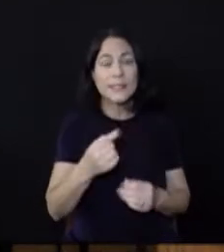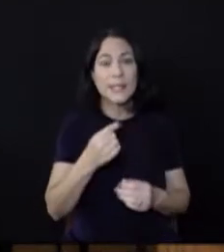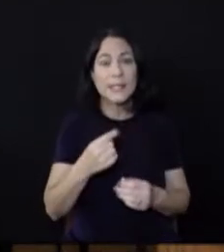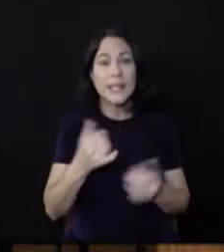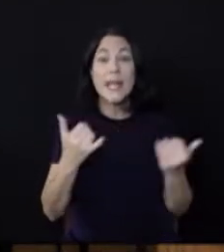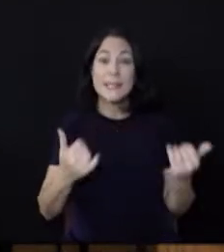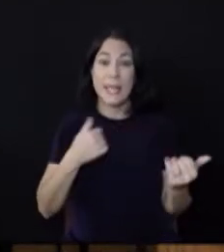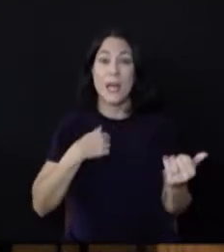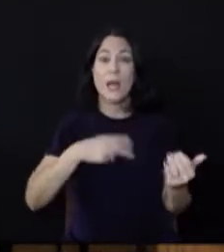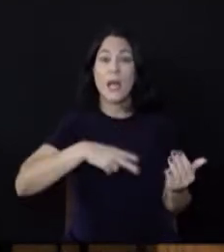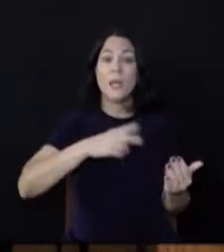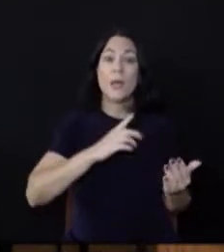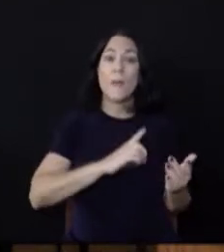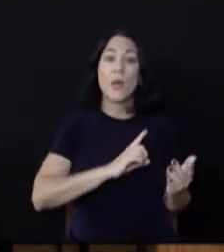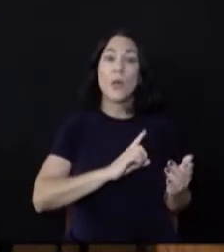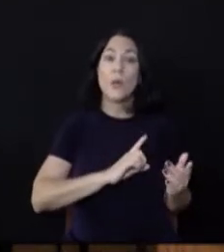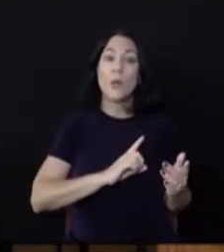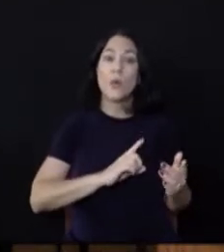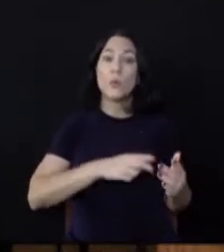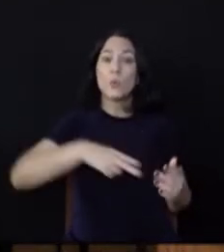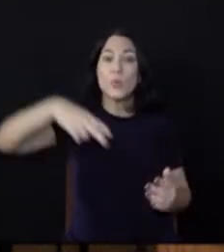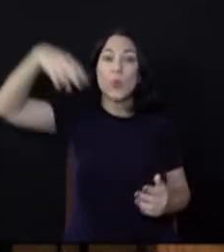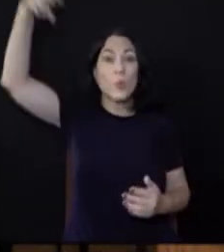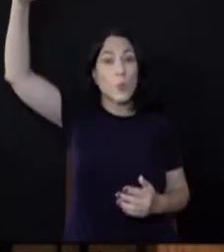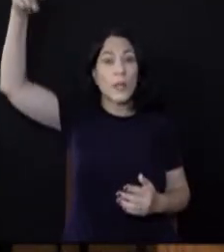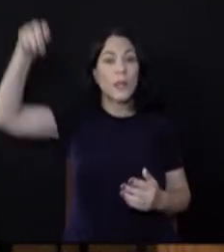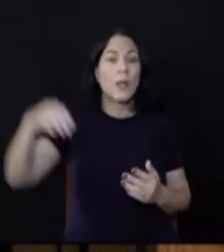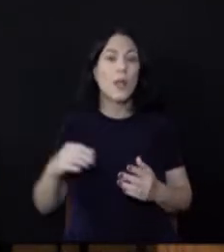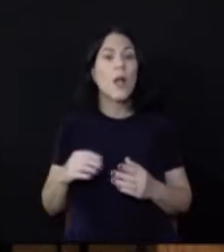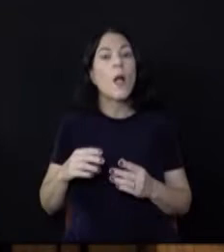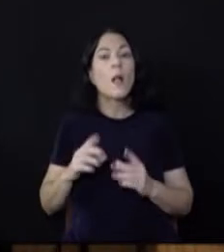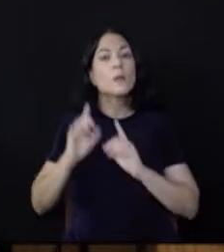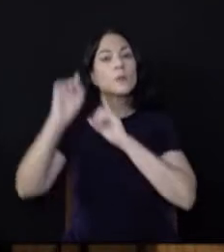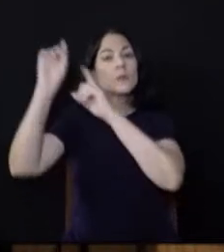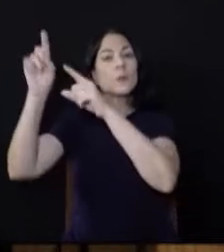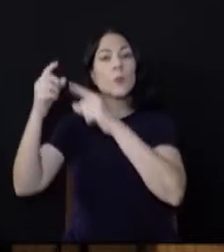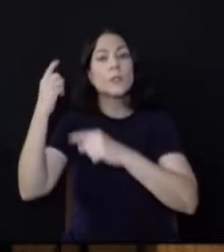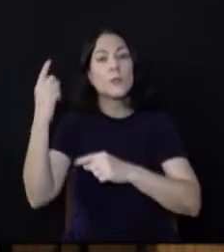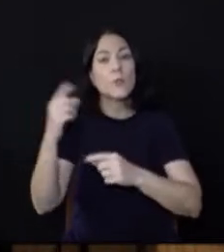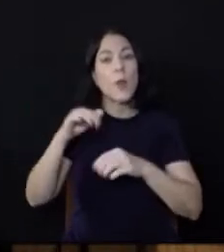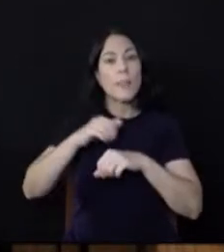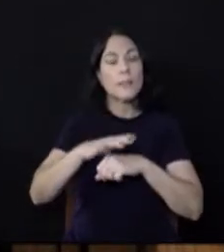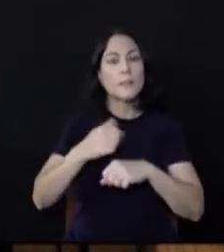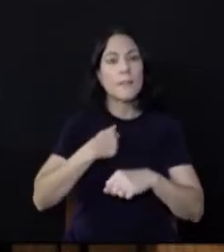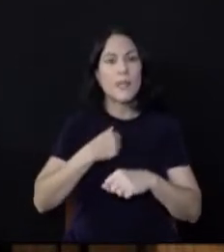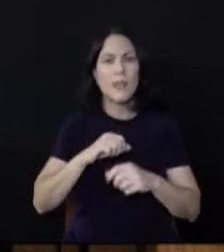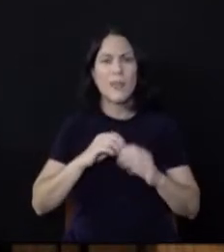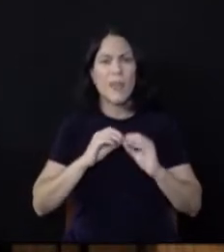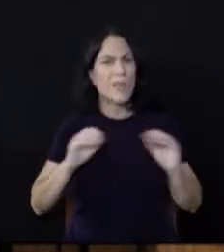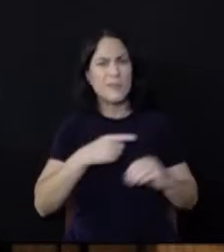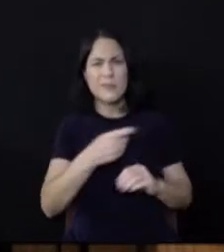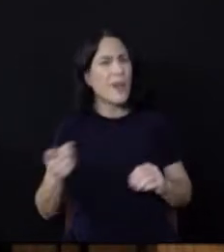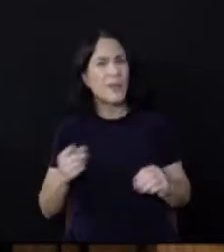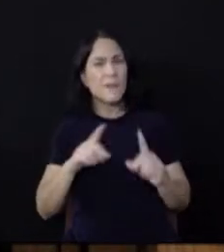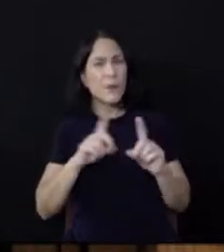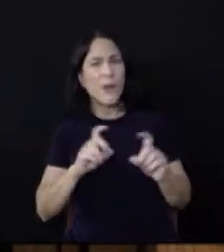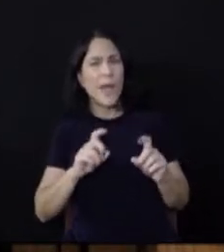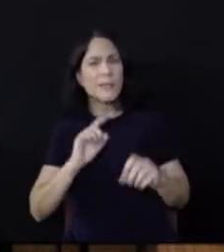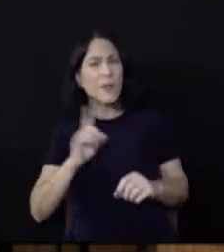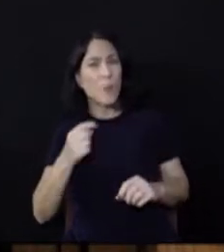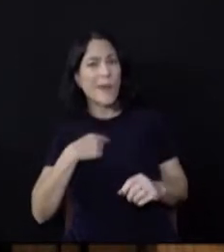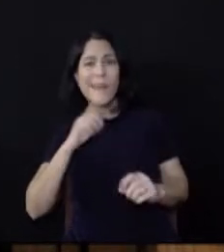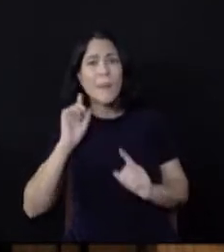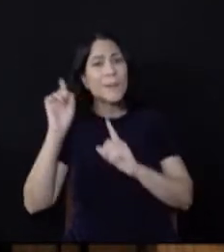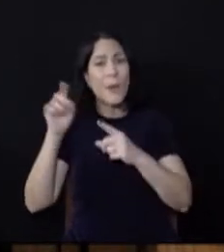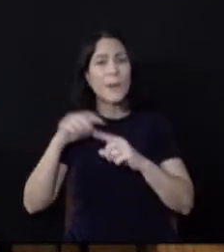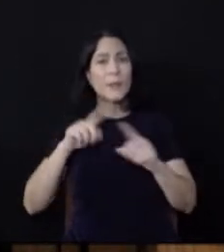I am going away to the one who sent me. And not one of you is asking where I am going. Instead, you grieve because of what I've